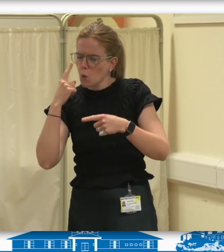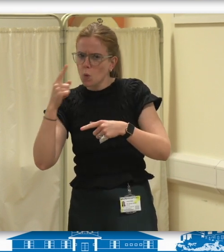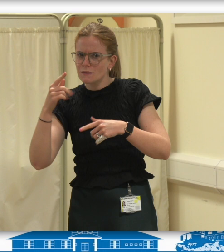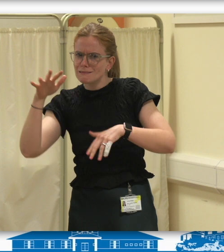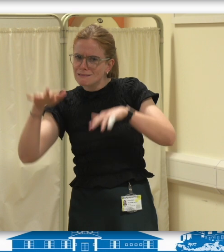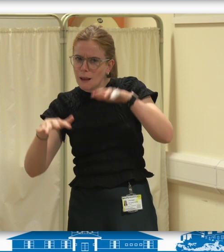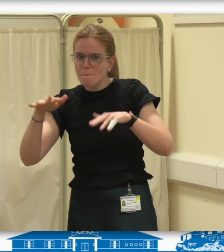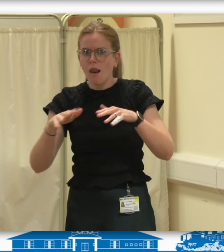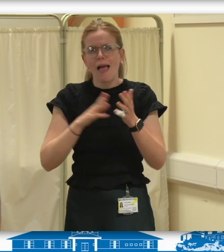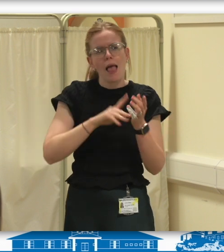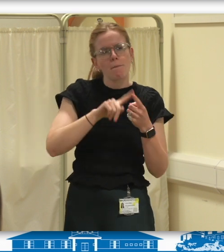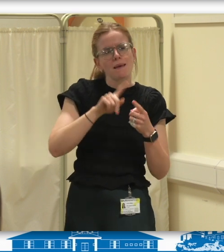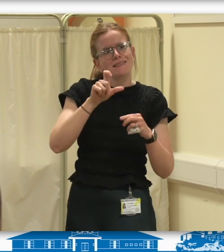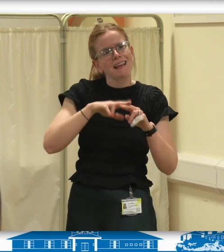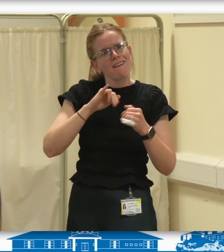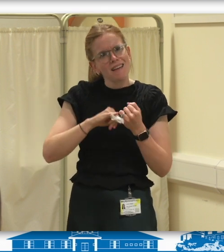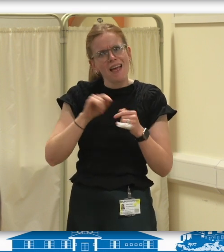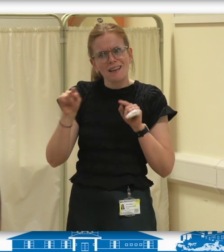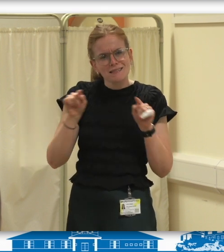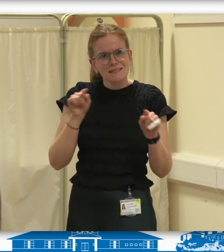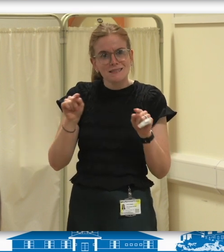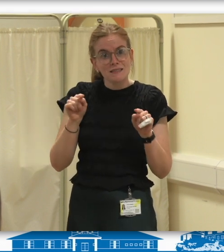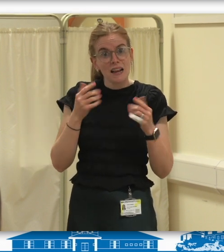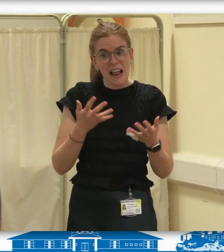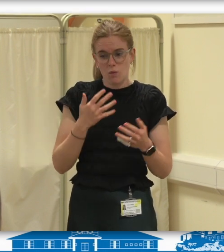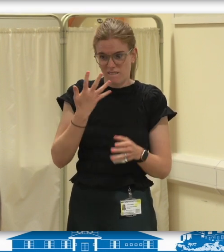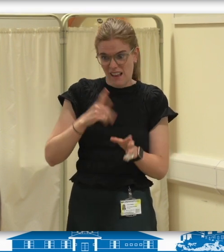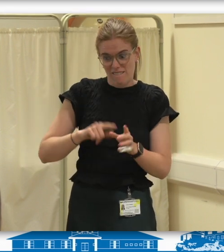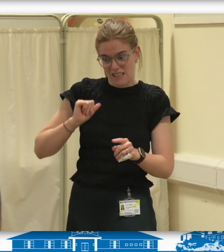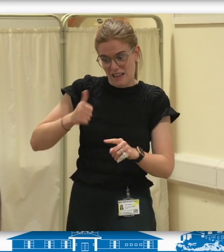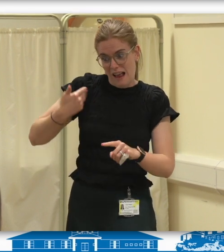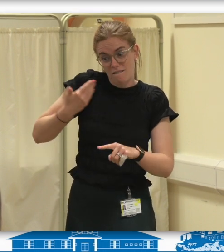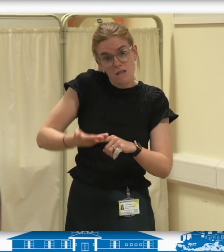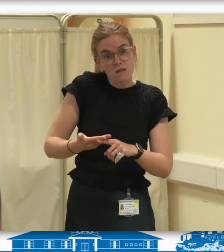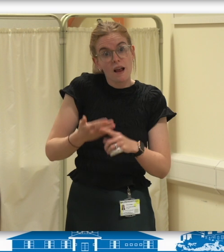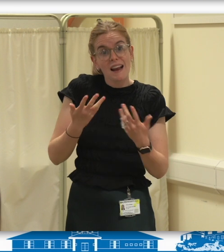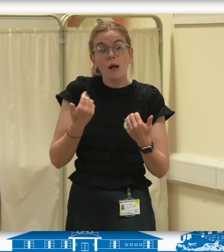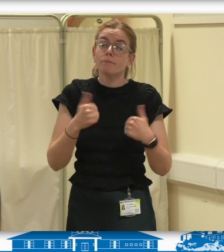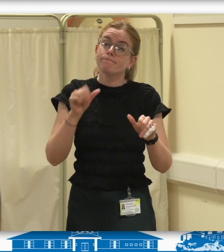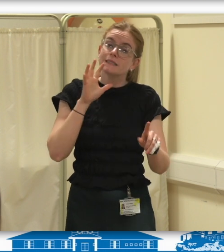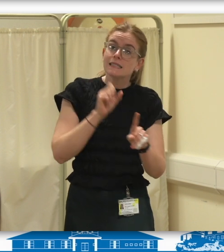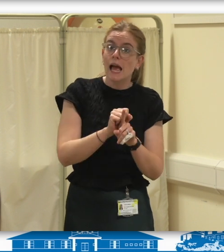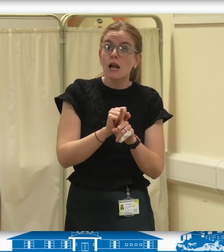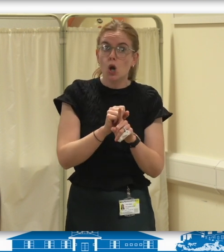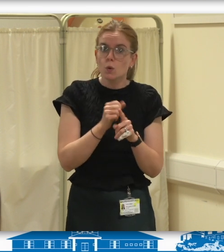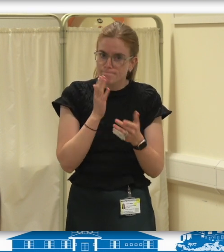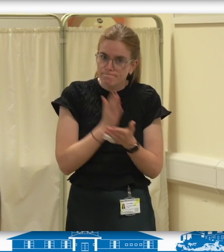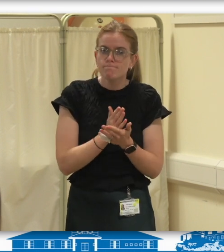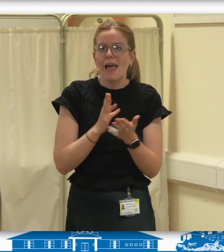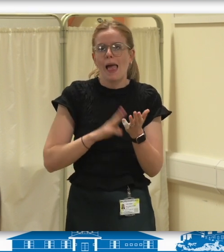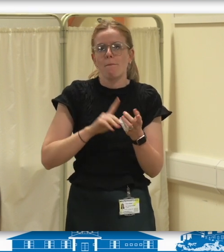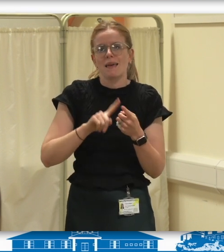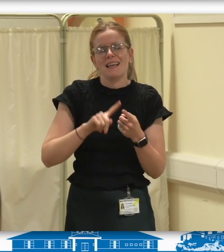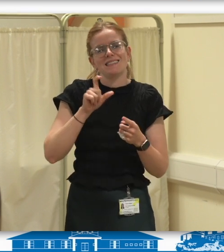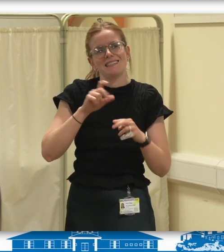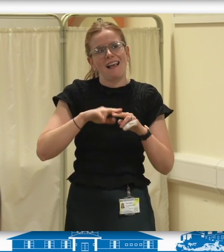And many of those people, 5 years down the line, are now being diagnosed with ME/CFS. So